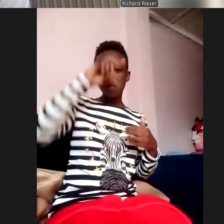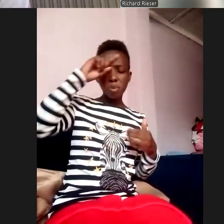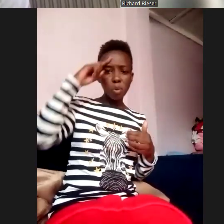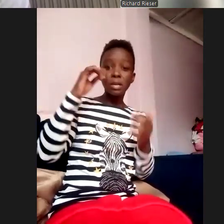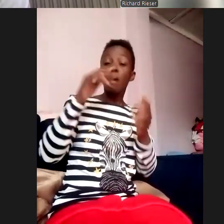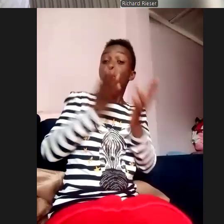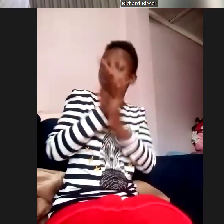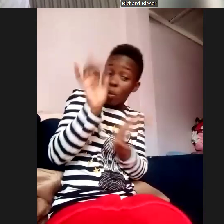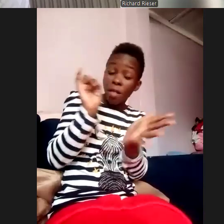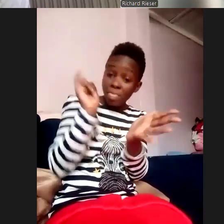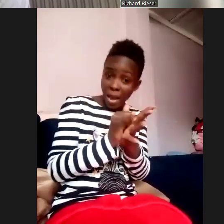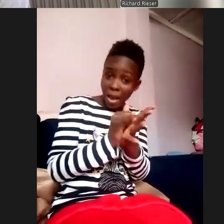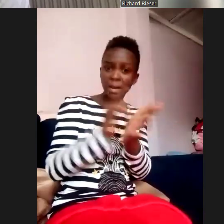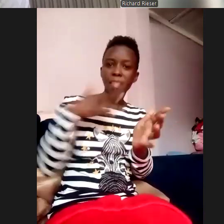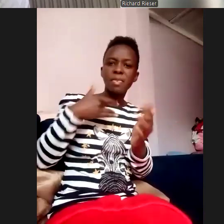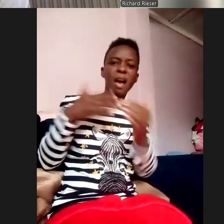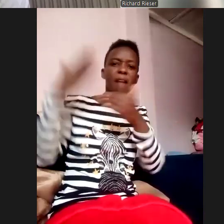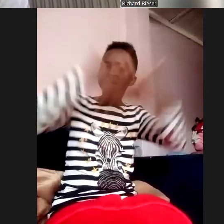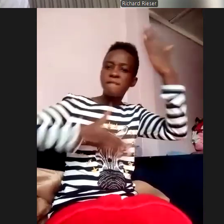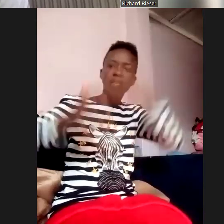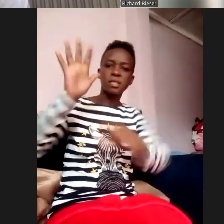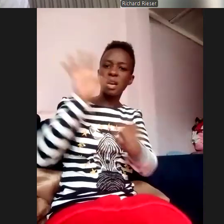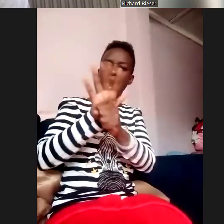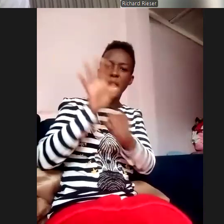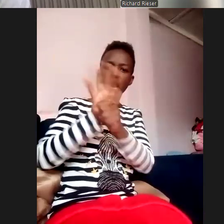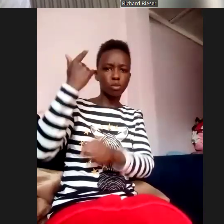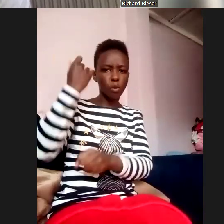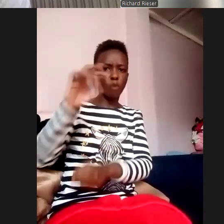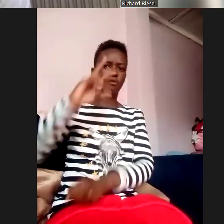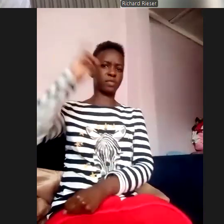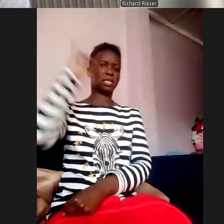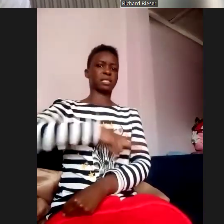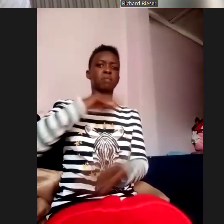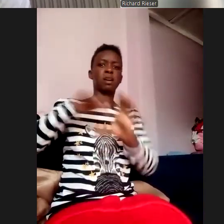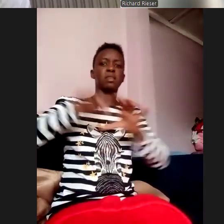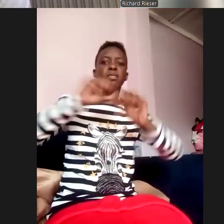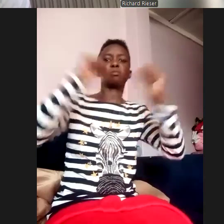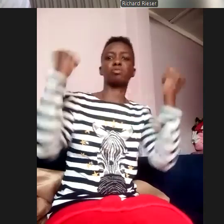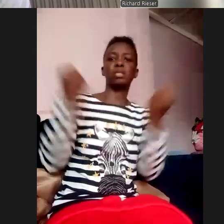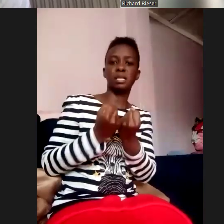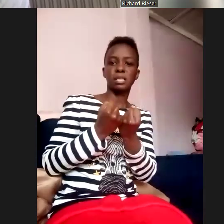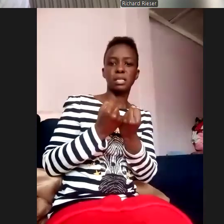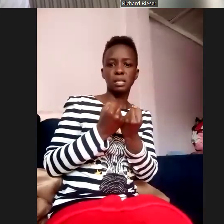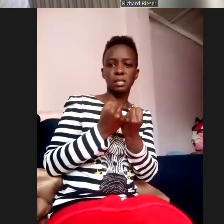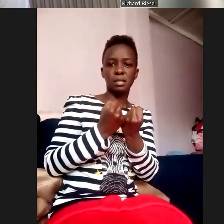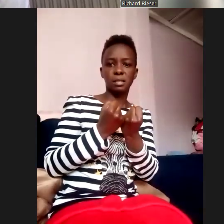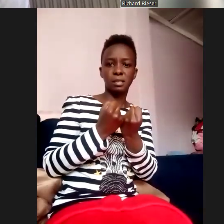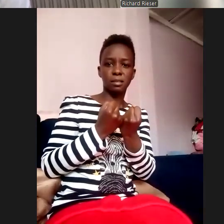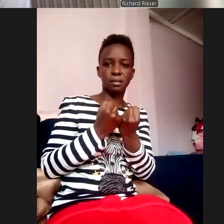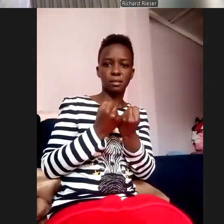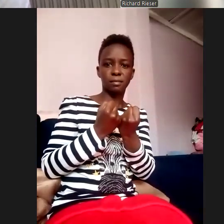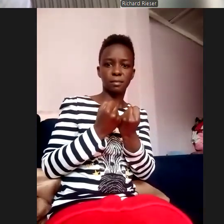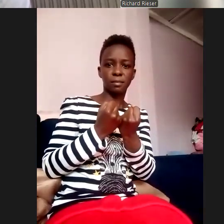time we start talking about this from the grassroots level and start talking about all the challenges which we are